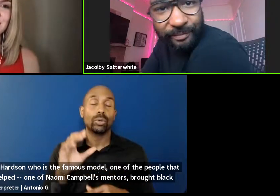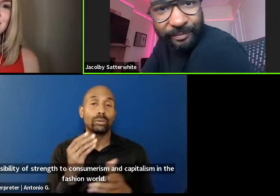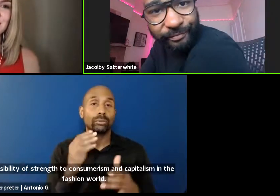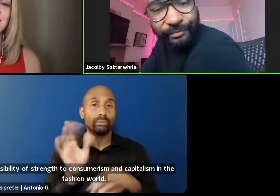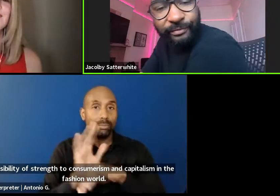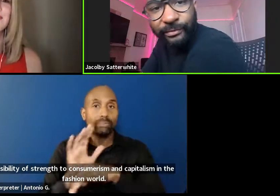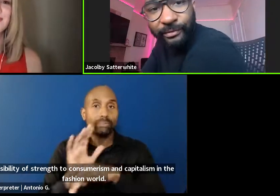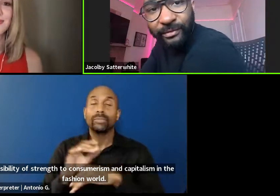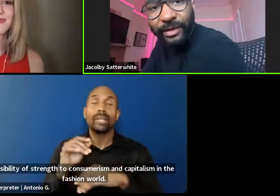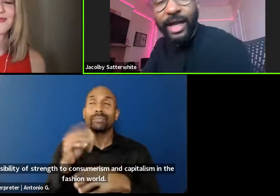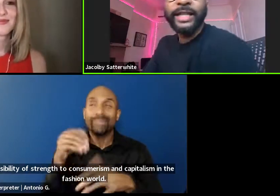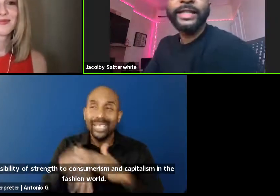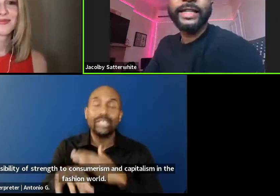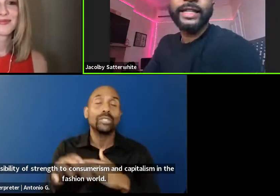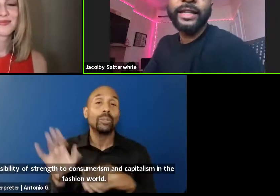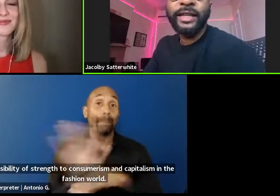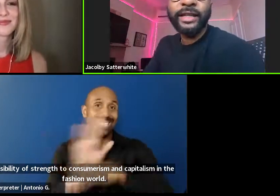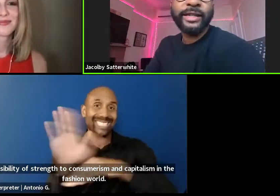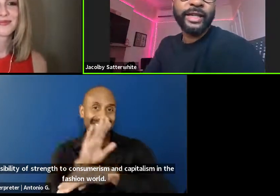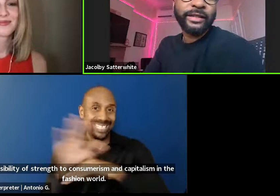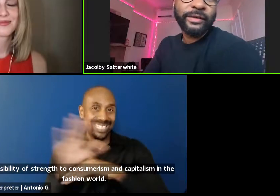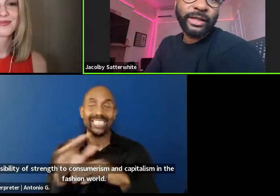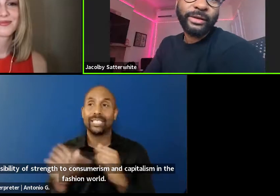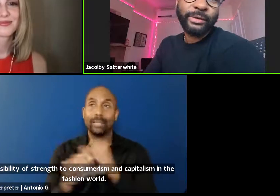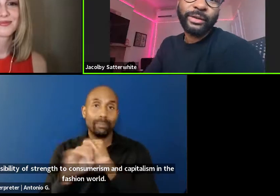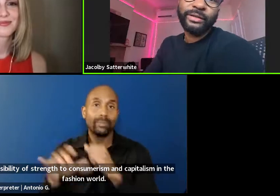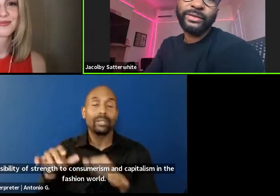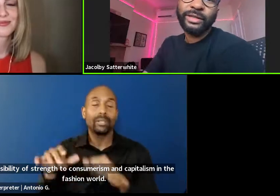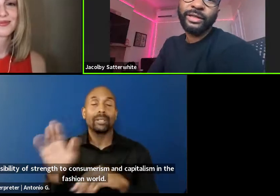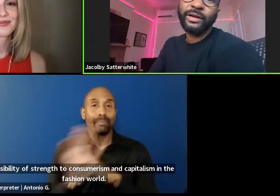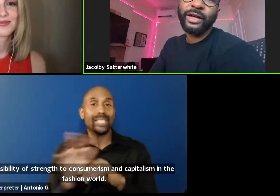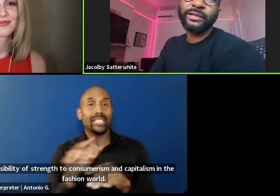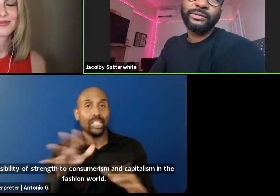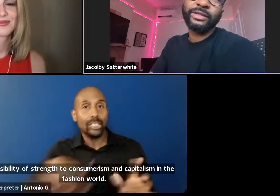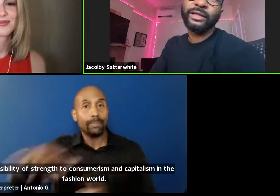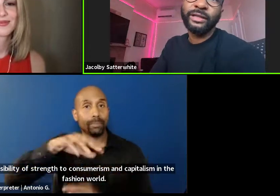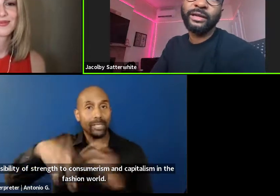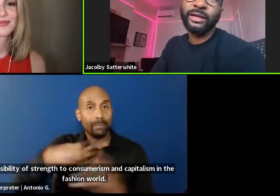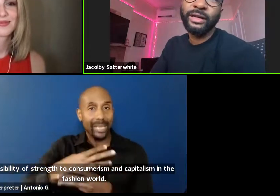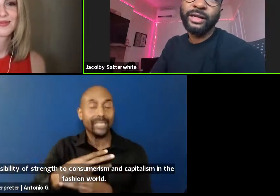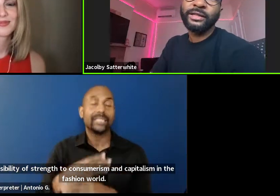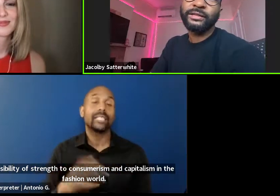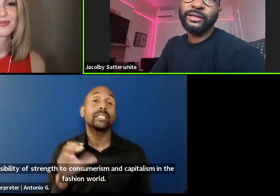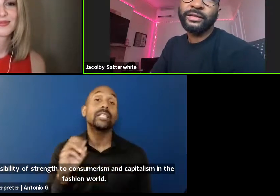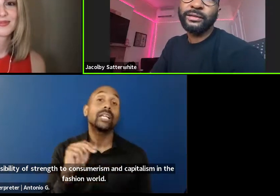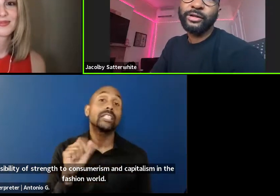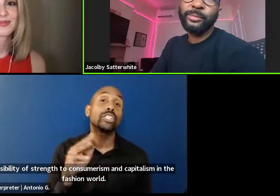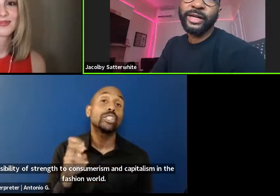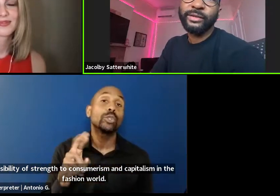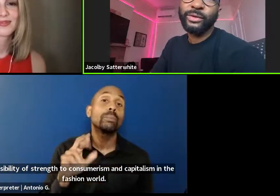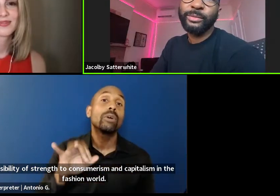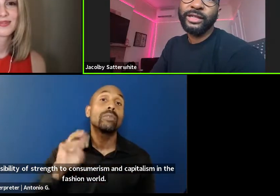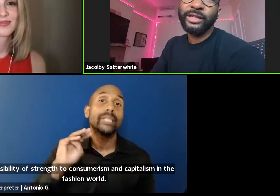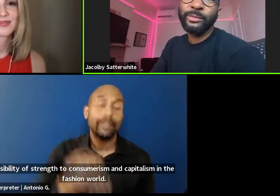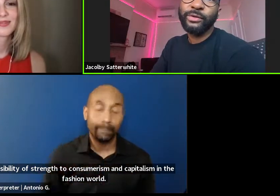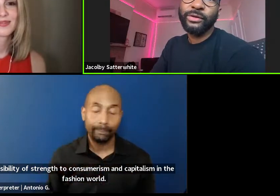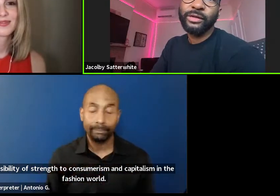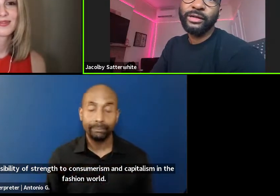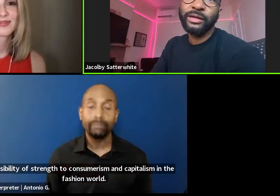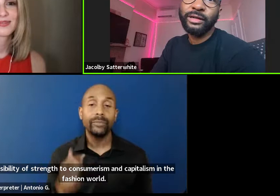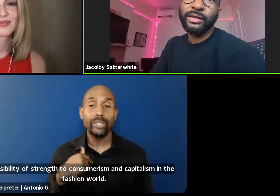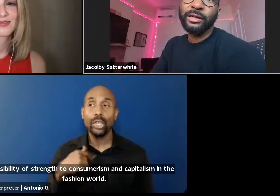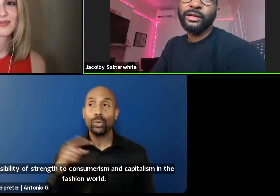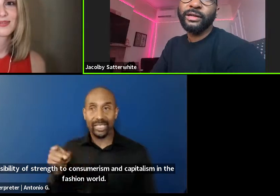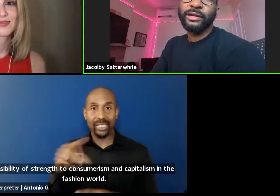video. And then, like the end of the video, you see, okay, you see the robotic women get